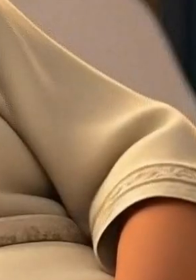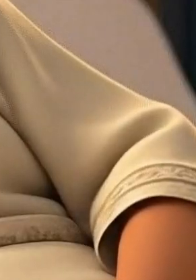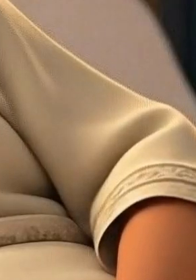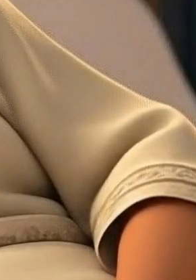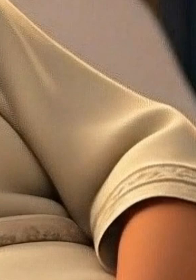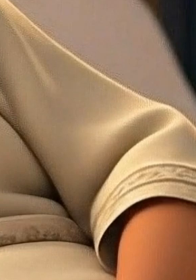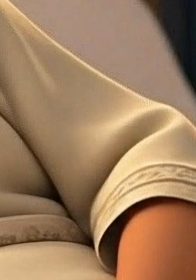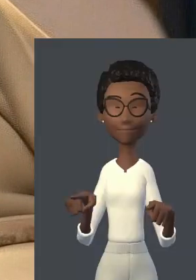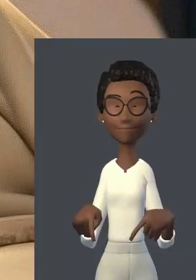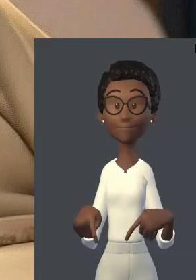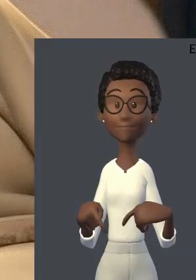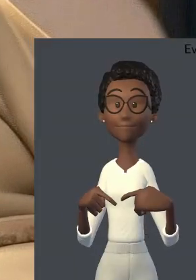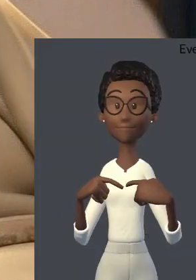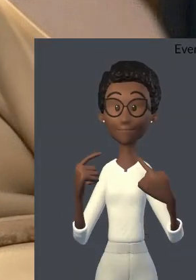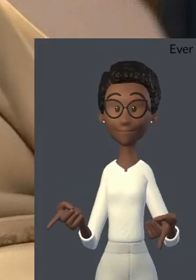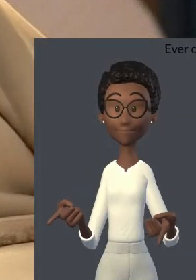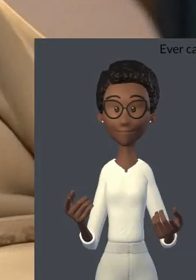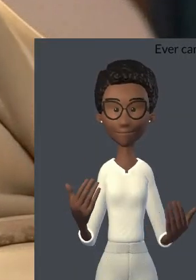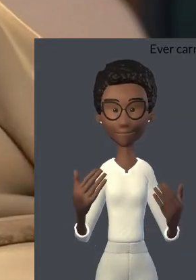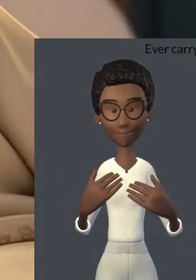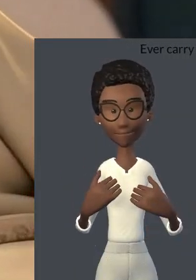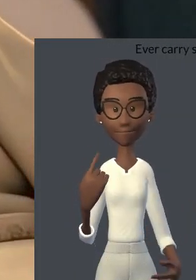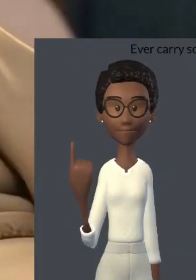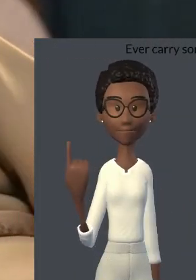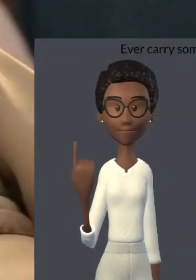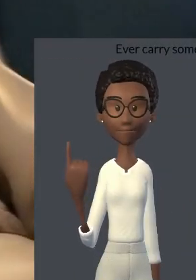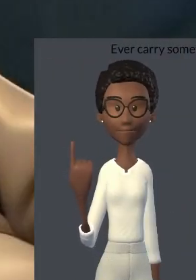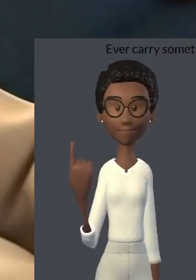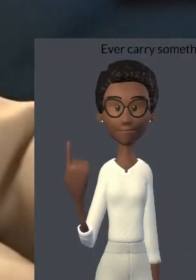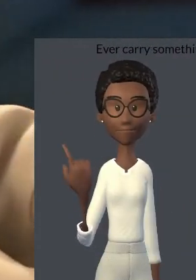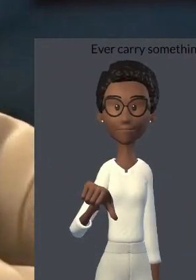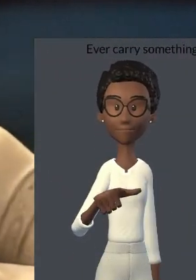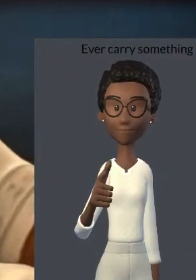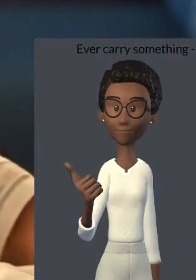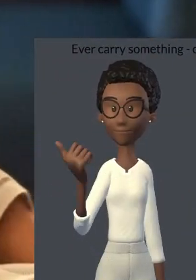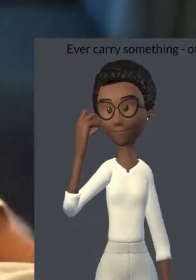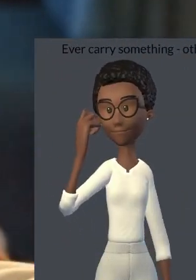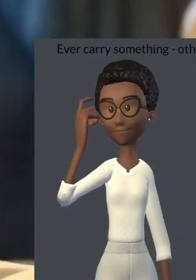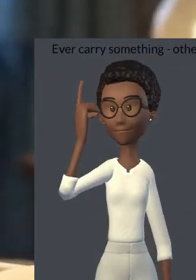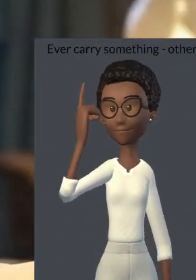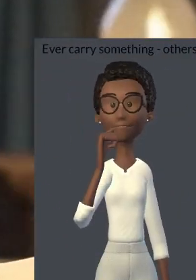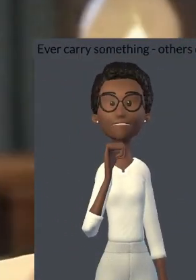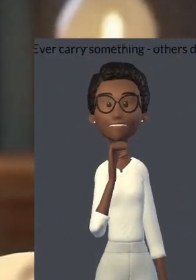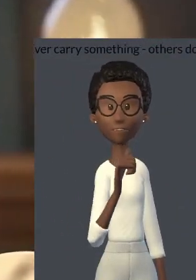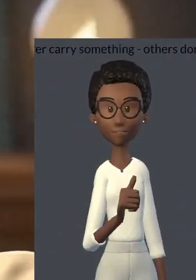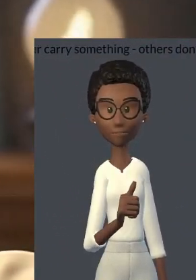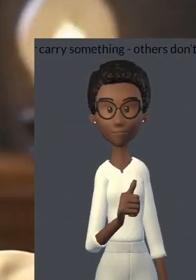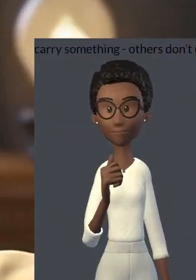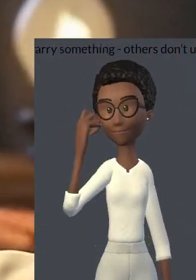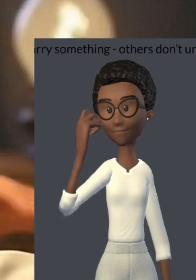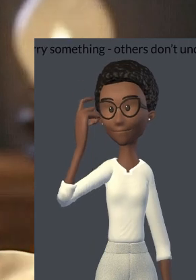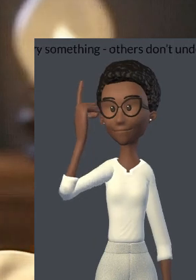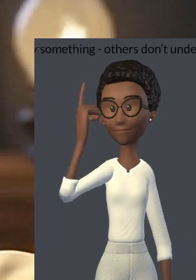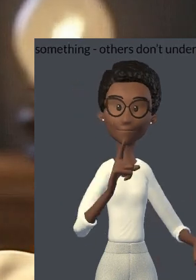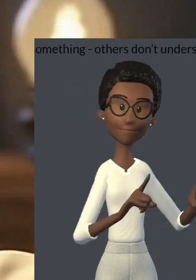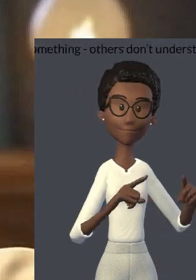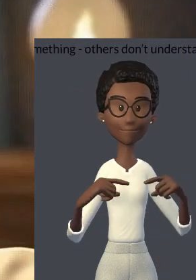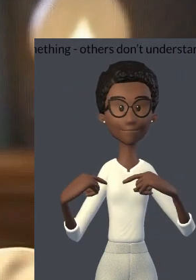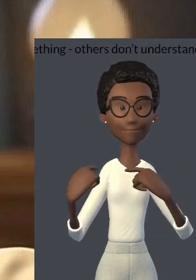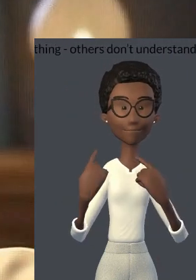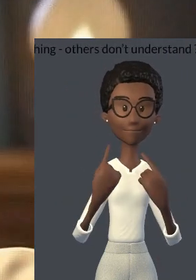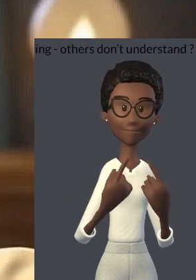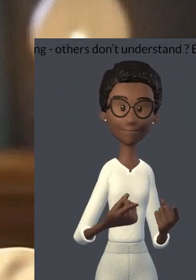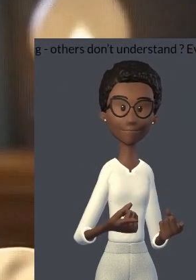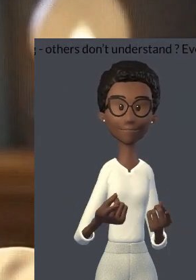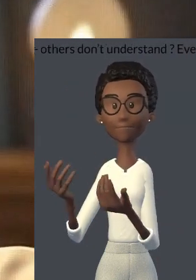she laid awake, hand on her belly, asking, was this real? Have you ever had